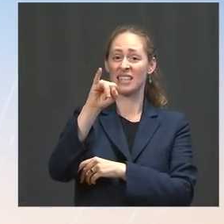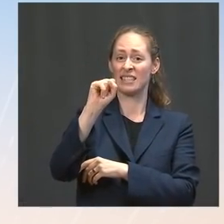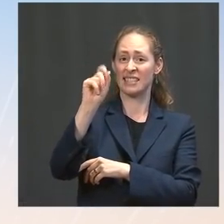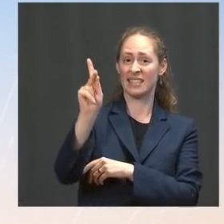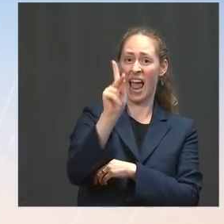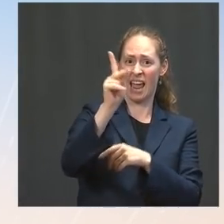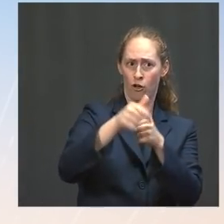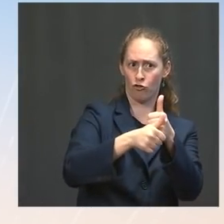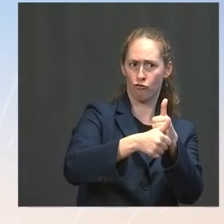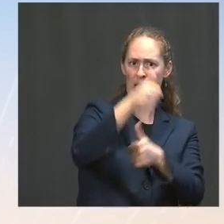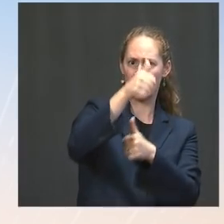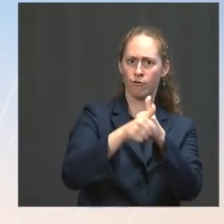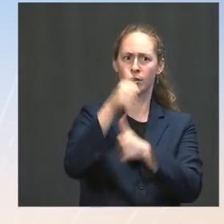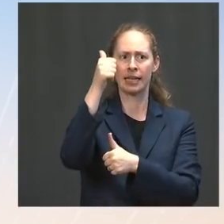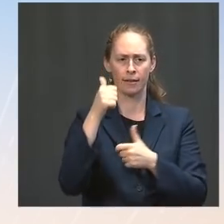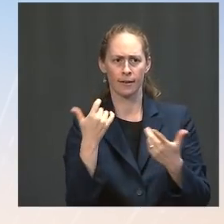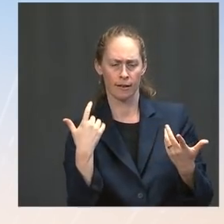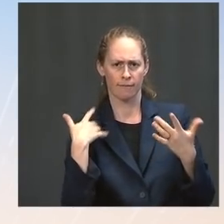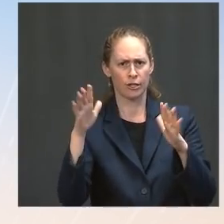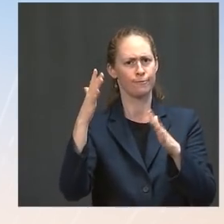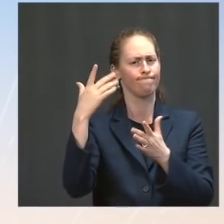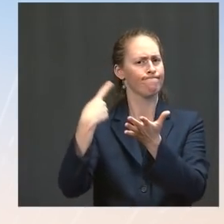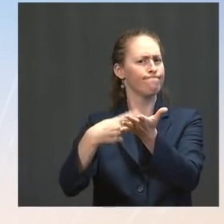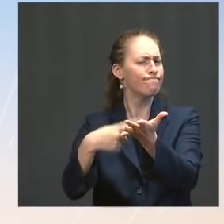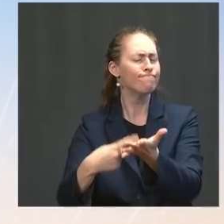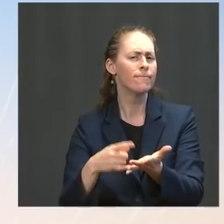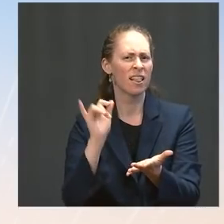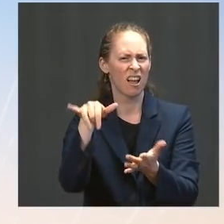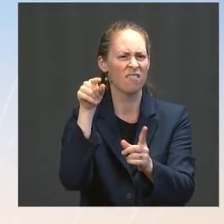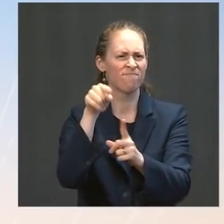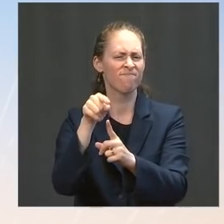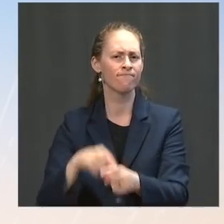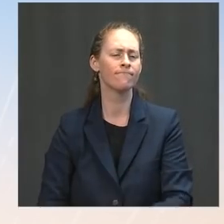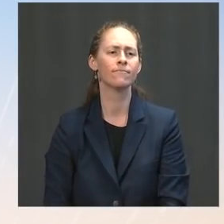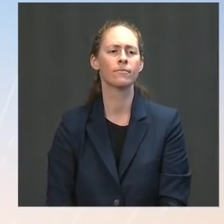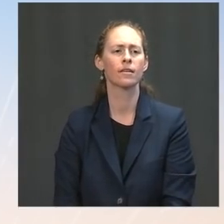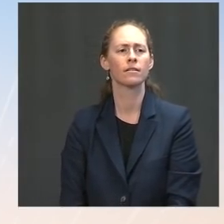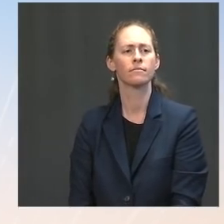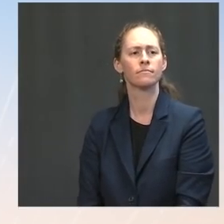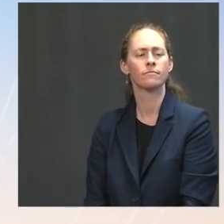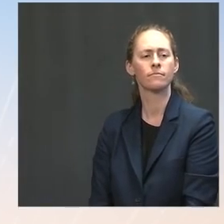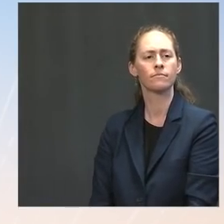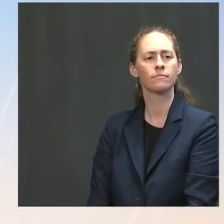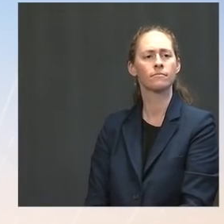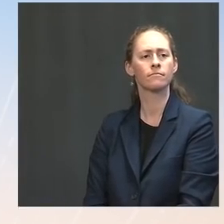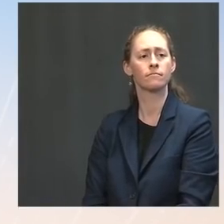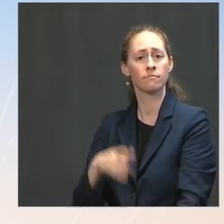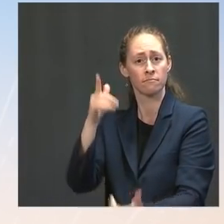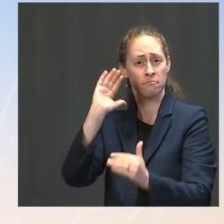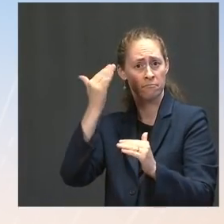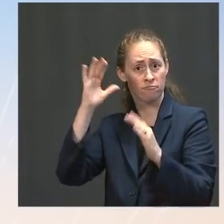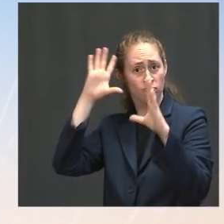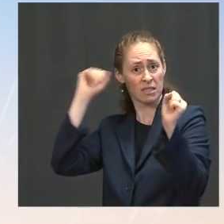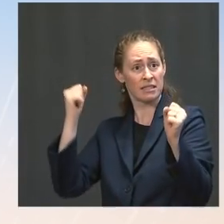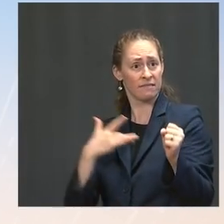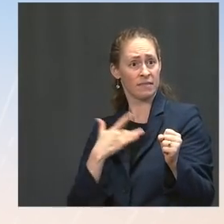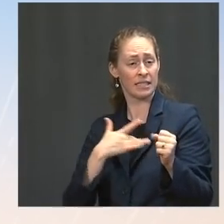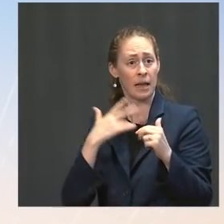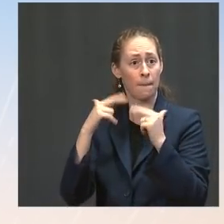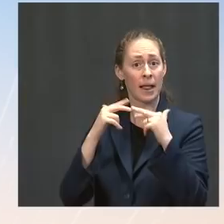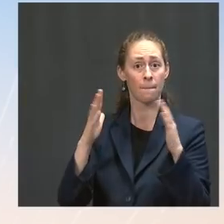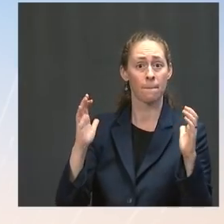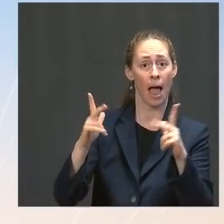provide publicly. I don't have a timeline for you on when that will be provided, but they've been working expeditiously to prepare that, and we have also been doing classified